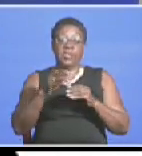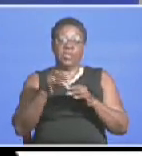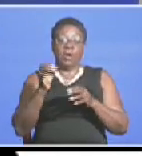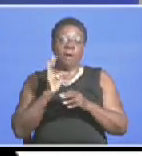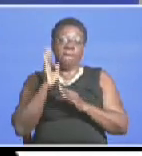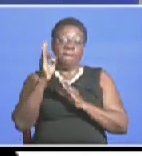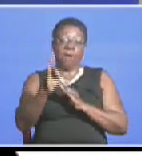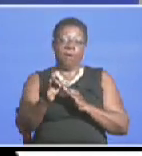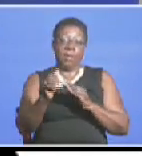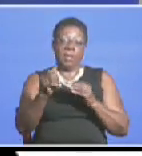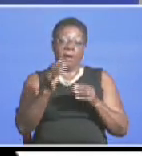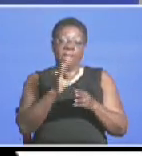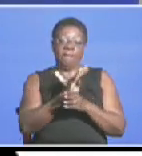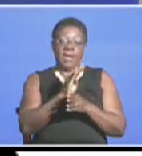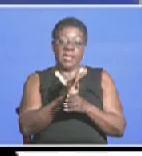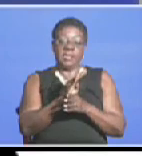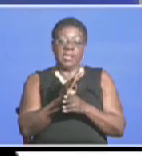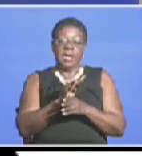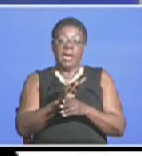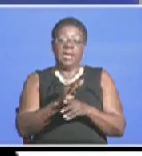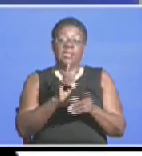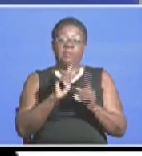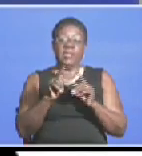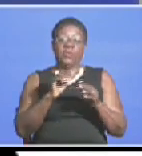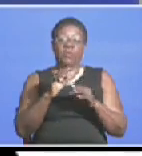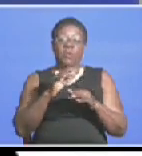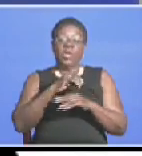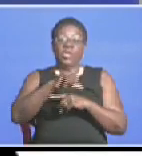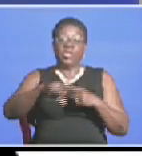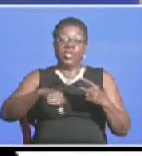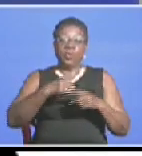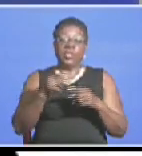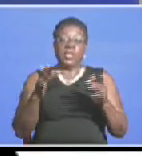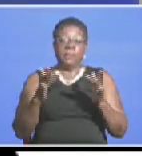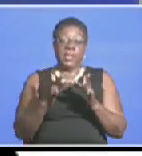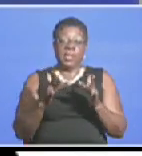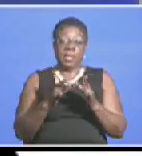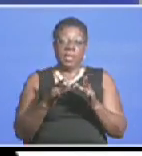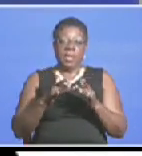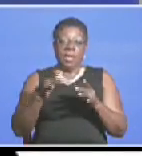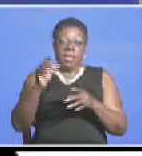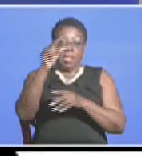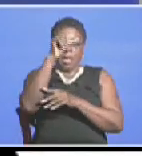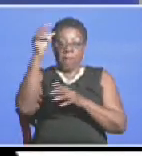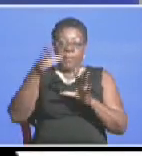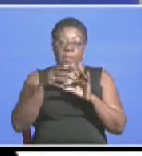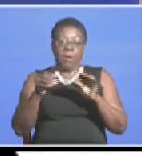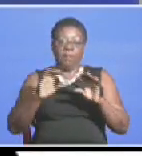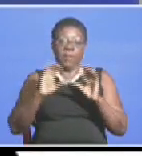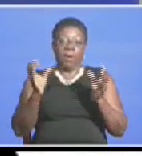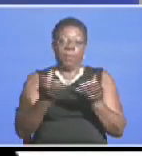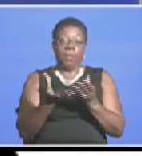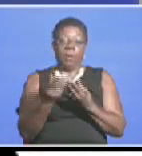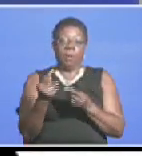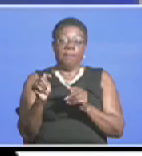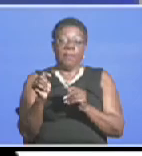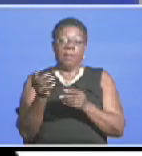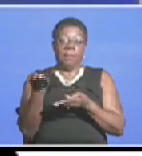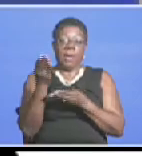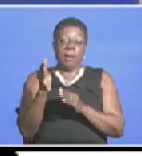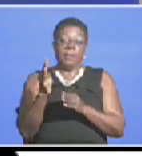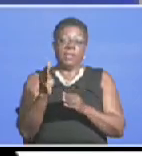Affairs as it relates to false social media reports. The government of the Commonwealth of the Bahamas is aware of a number of false